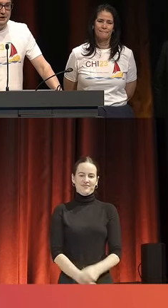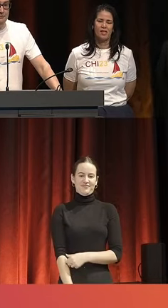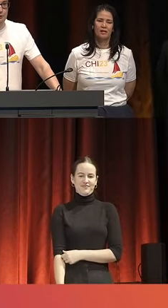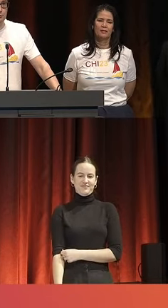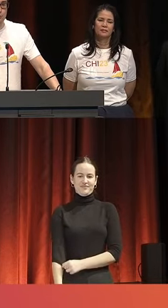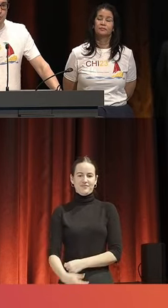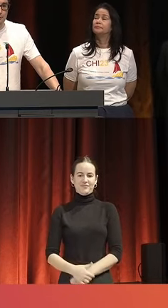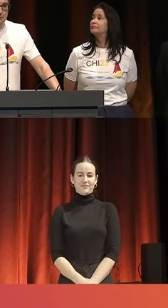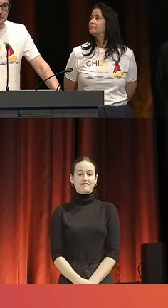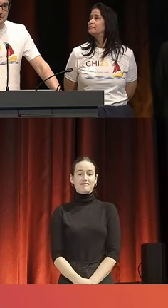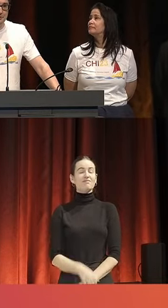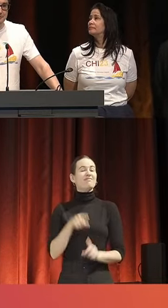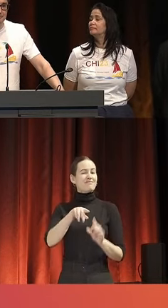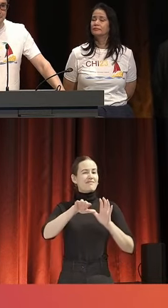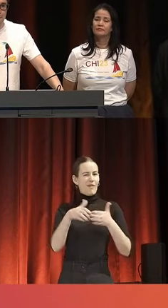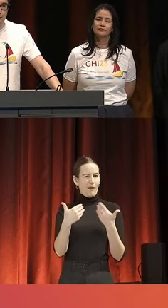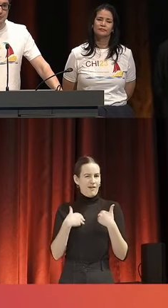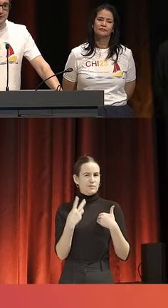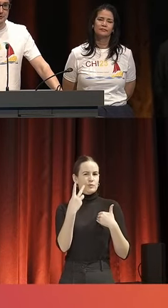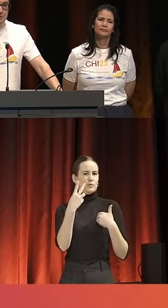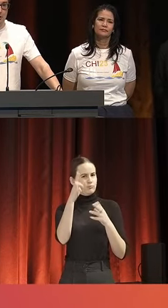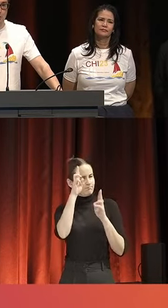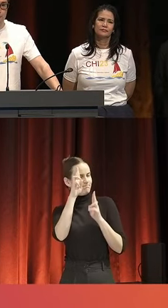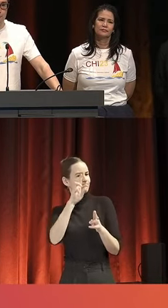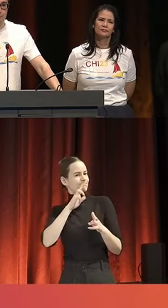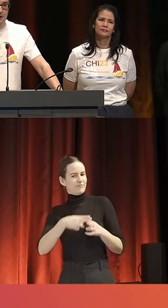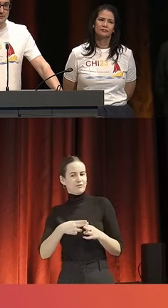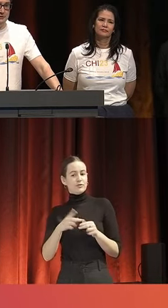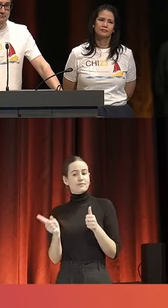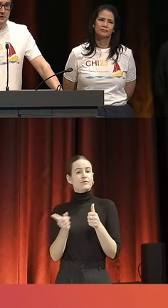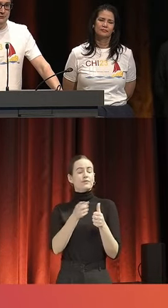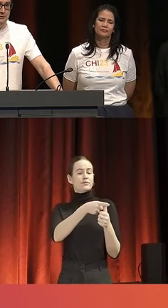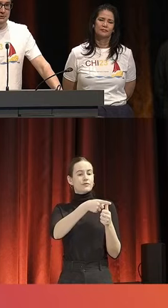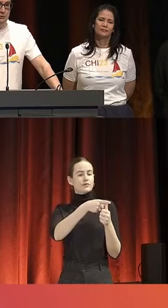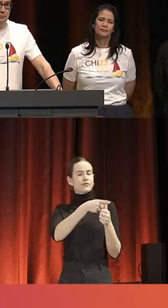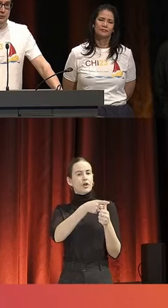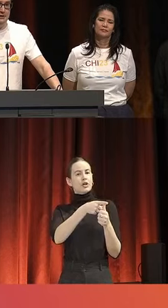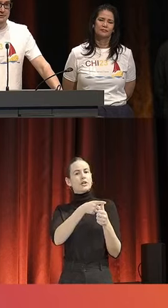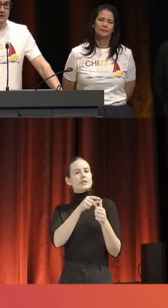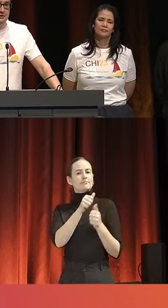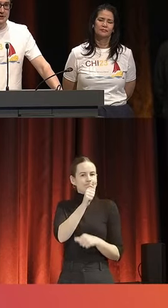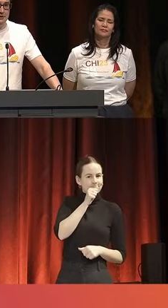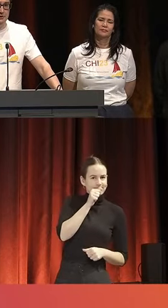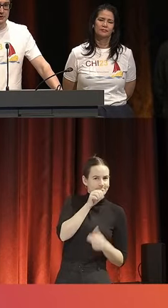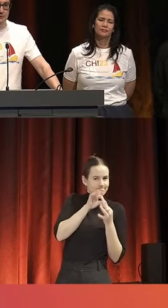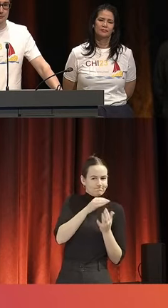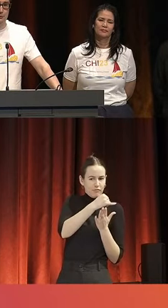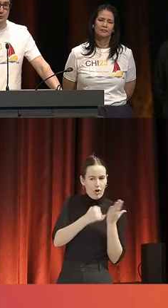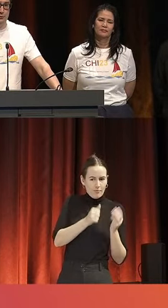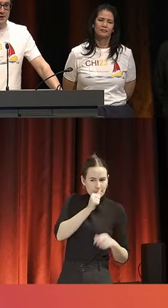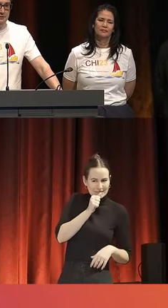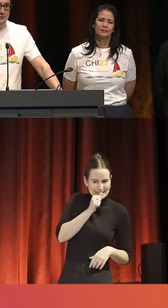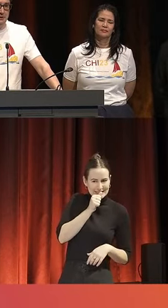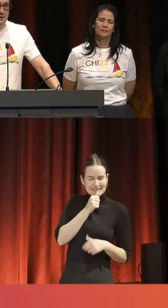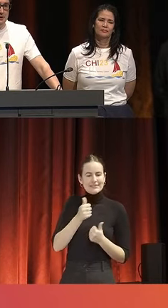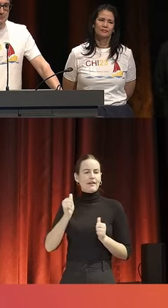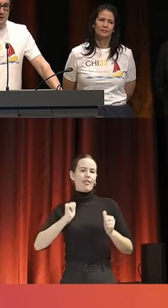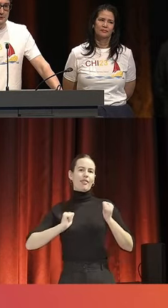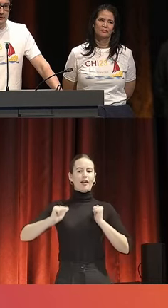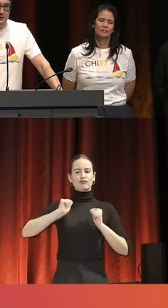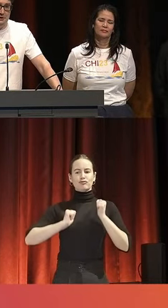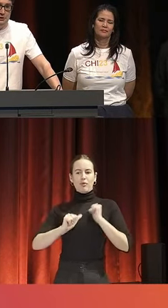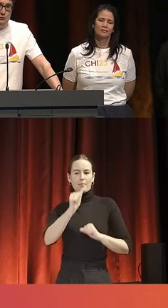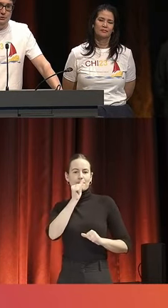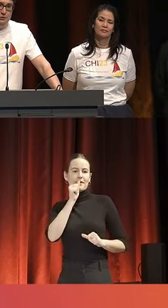And again, there are two honorable mentions. The first one is The Art of Privacy, a theatrical privacy installation in virtual reality